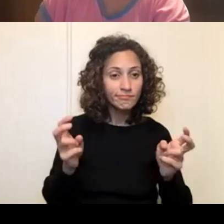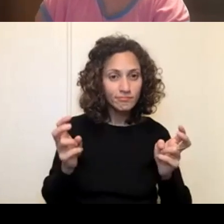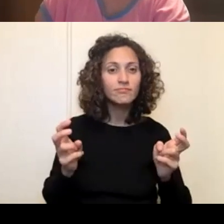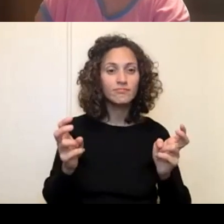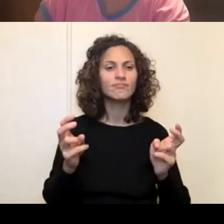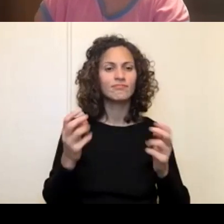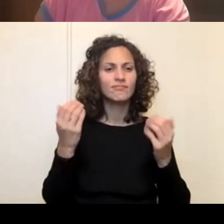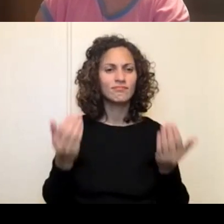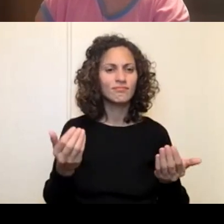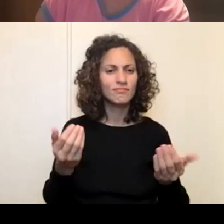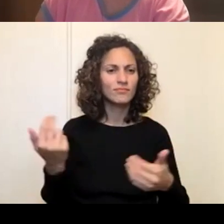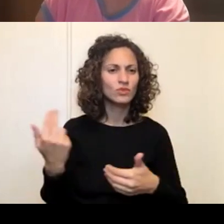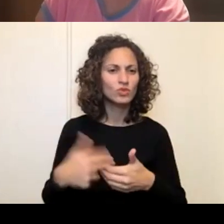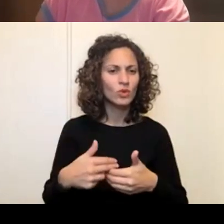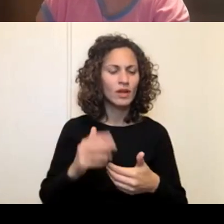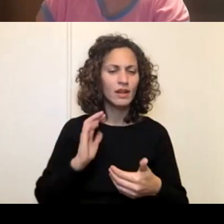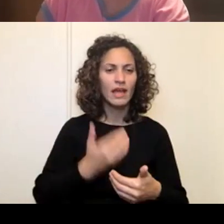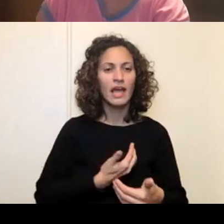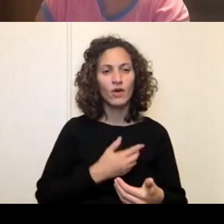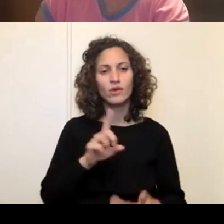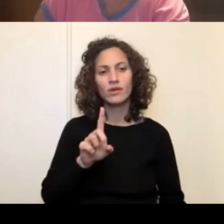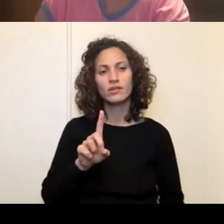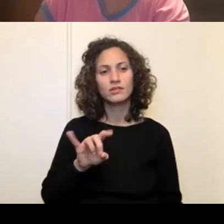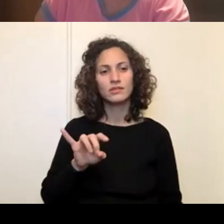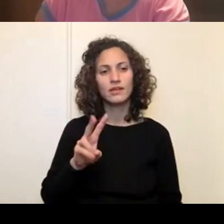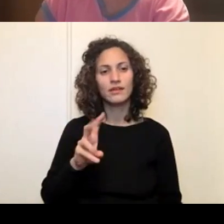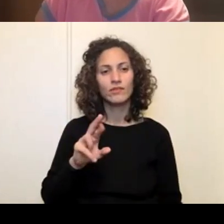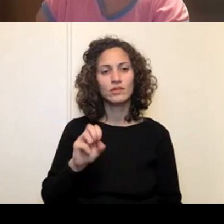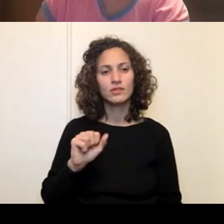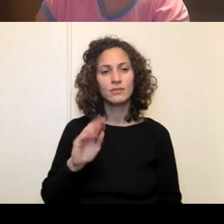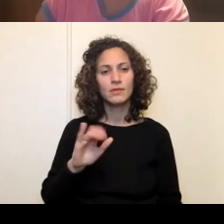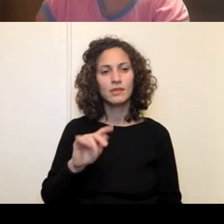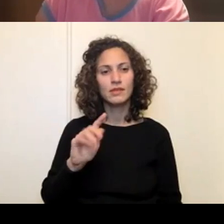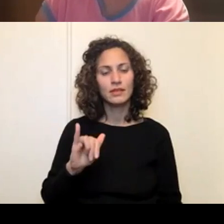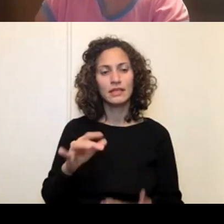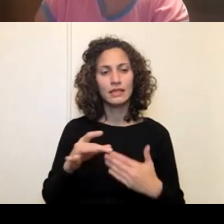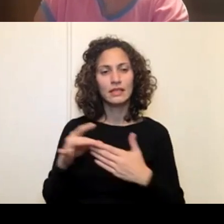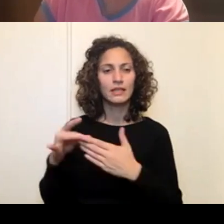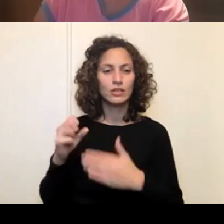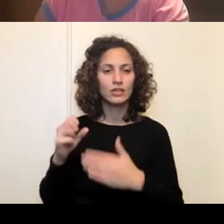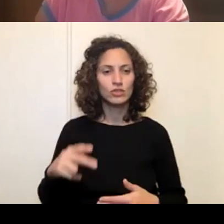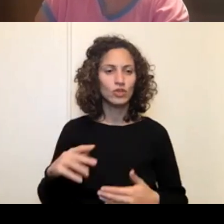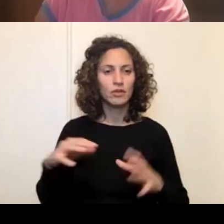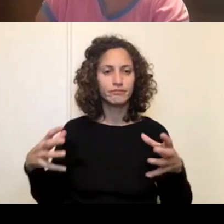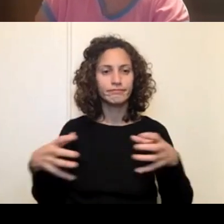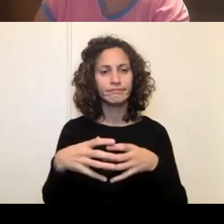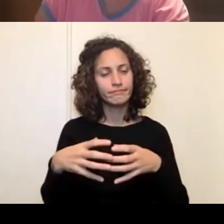you can join our Diversability Leadership Collective and get your first week free. Or